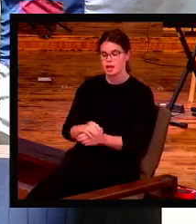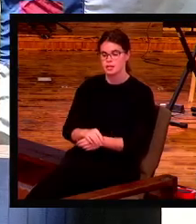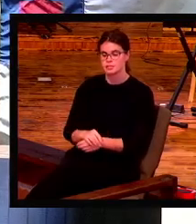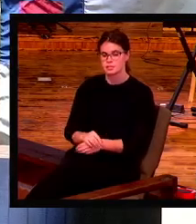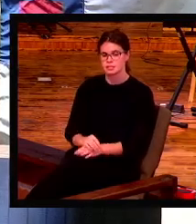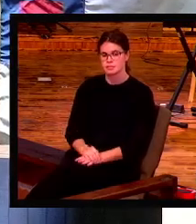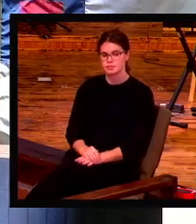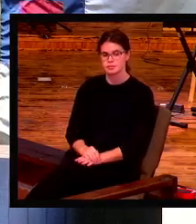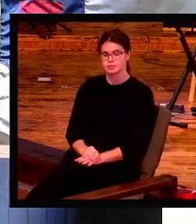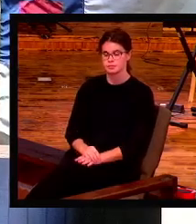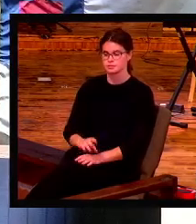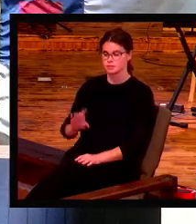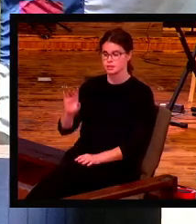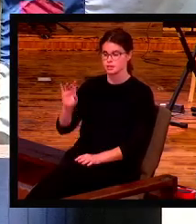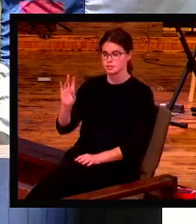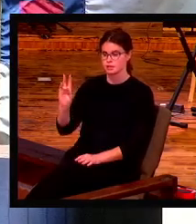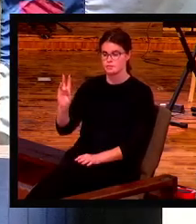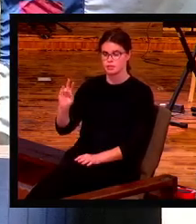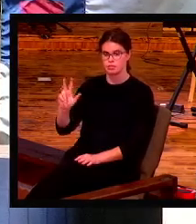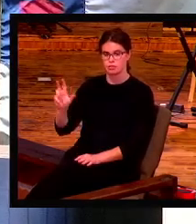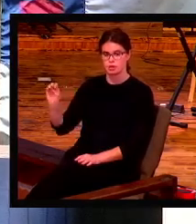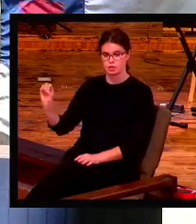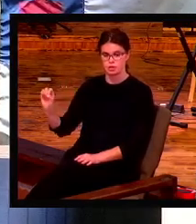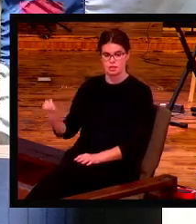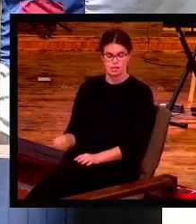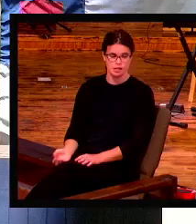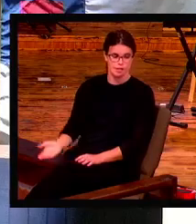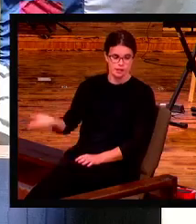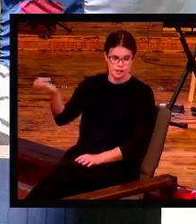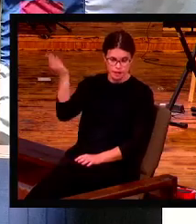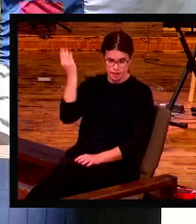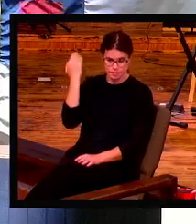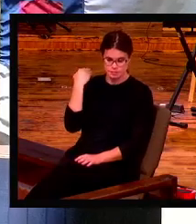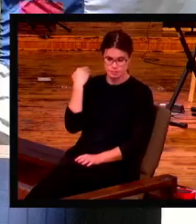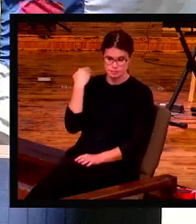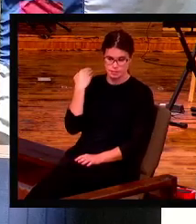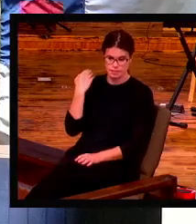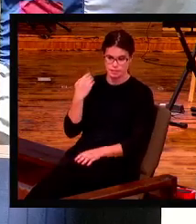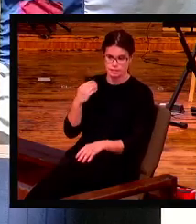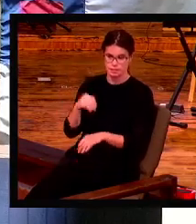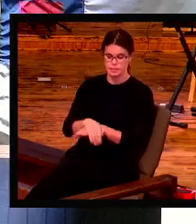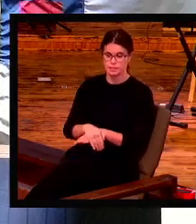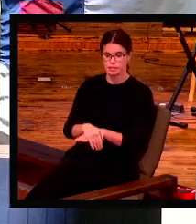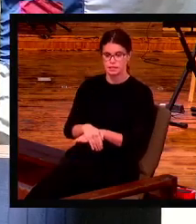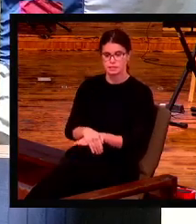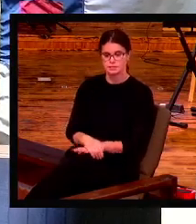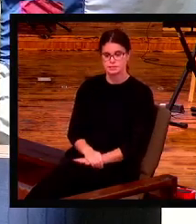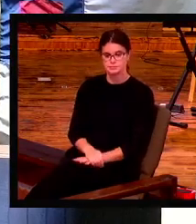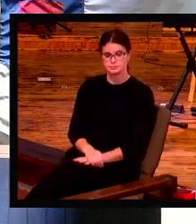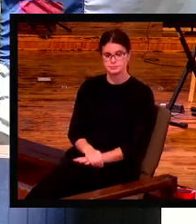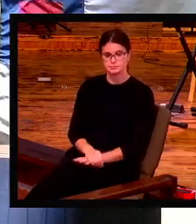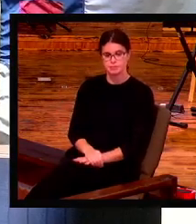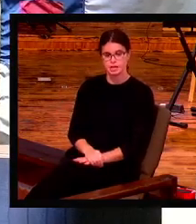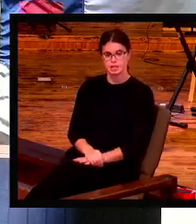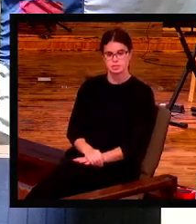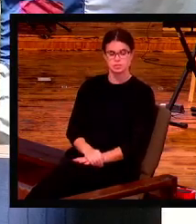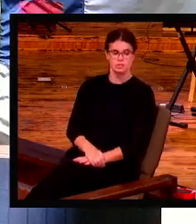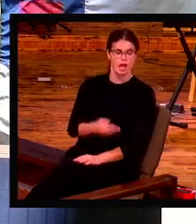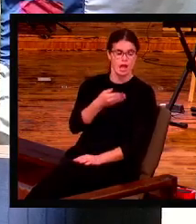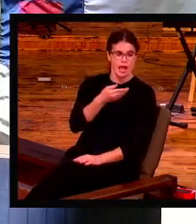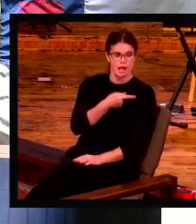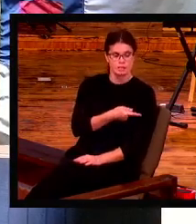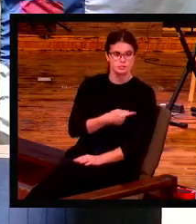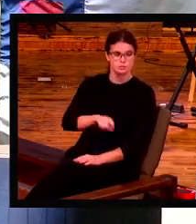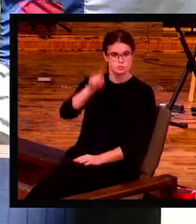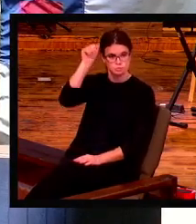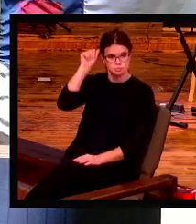and he called me, FaceTimed me. And I'm like, well, that's weird. Mondoe doesn't ever FaceTime. He just usually calls or texts. So I answered the FaceTime, and I got to